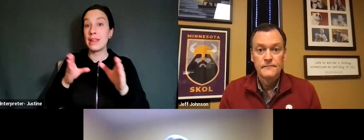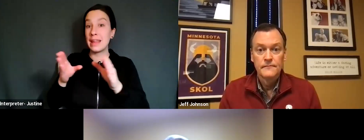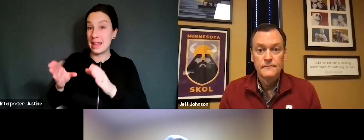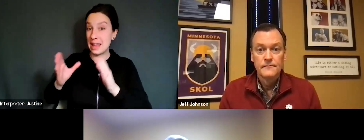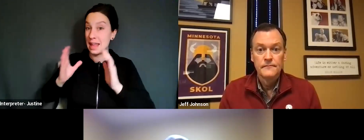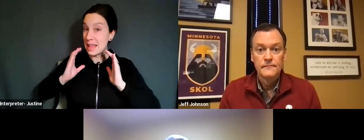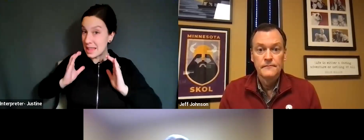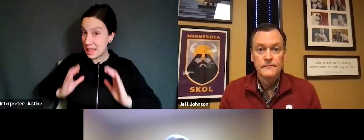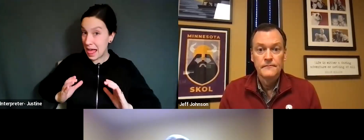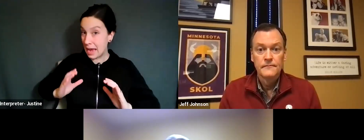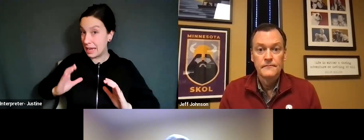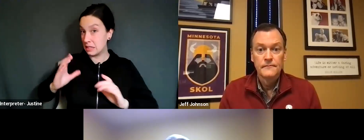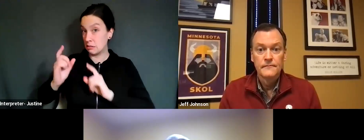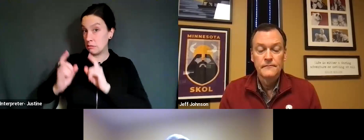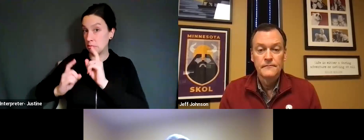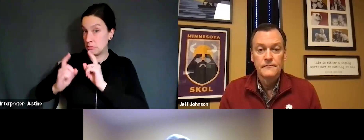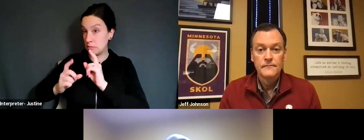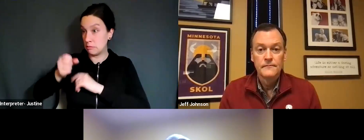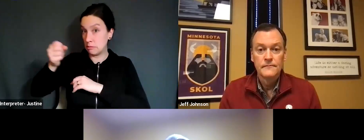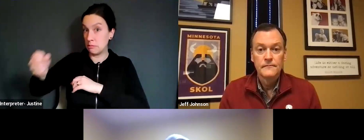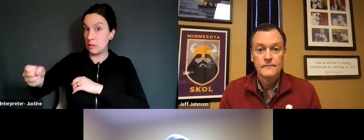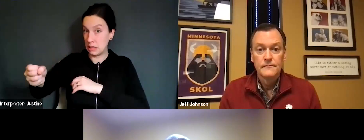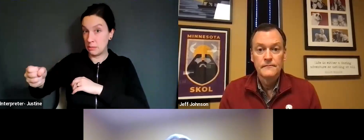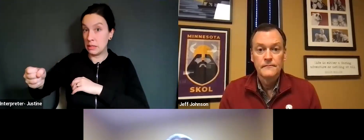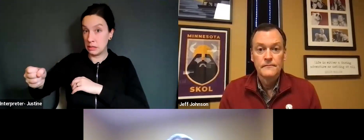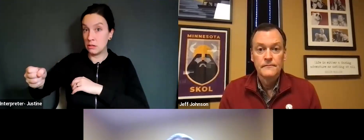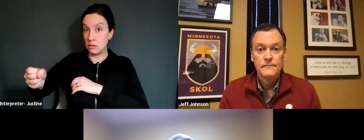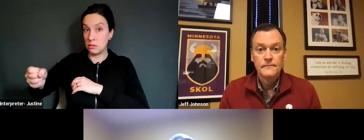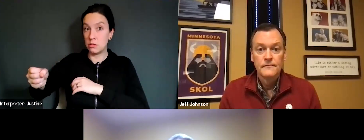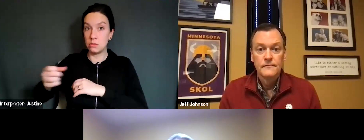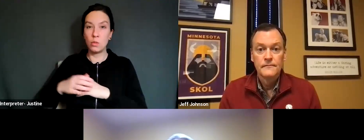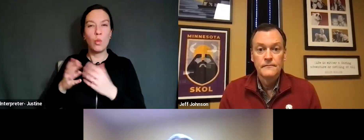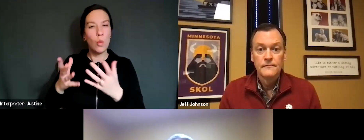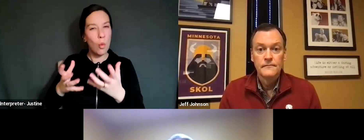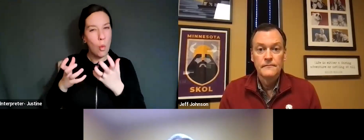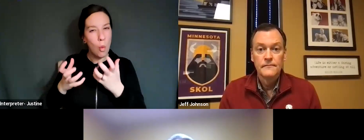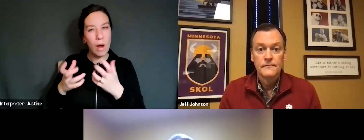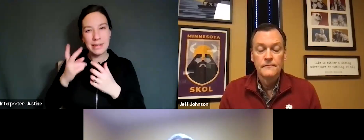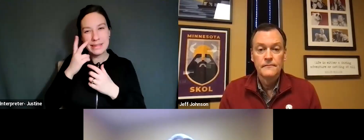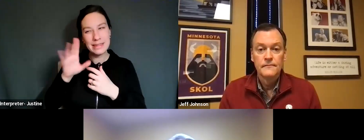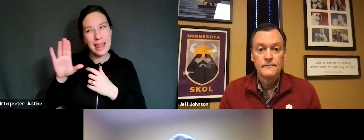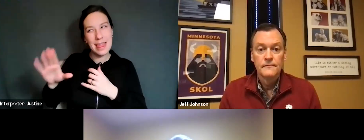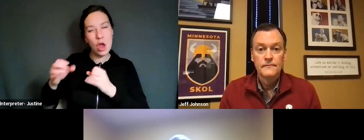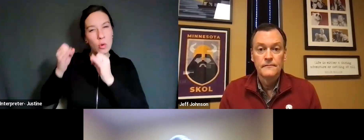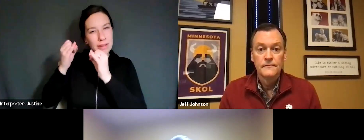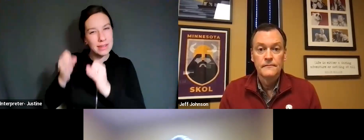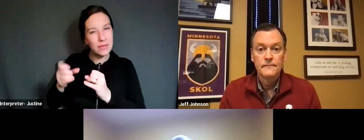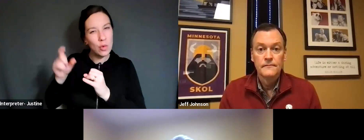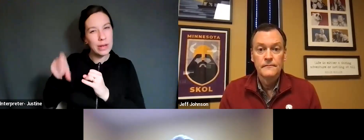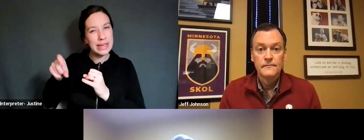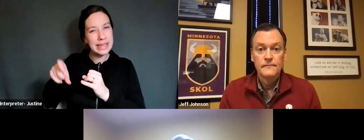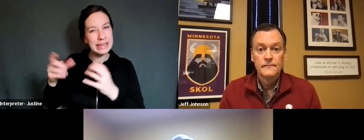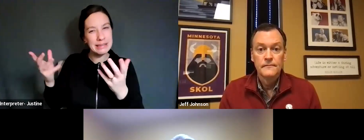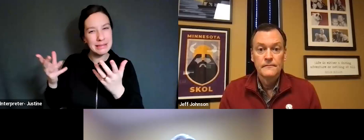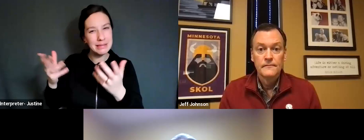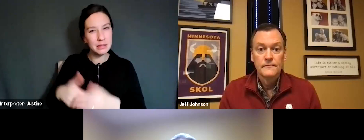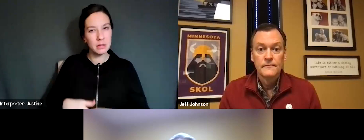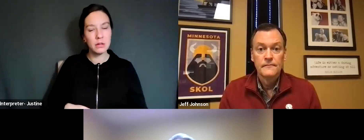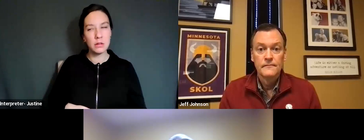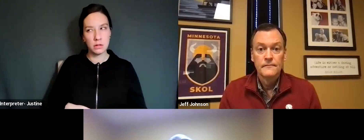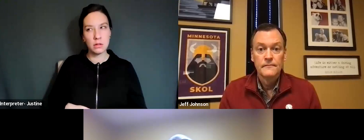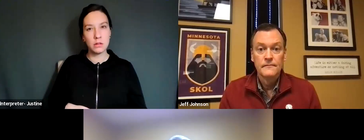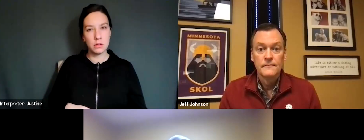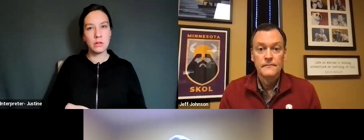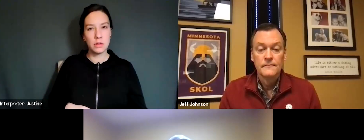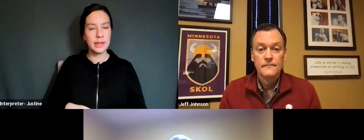these types of placements that will individualize it. Let's see what they need. Let's help the facility and the handlers